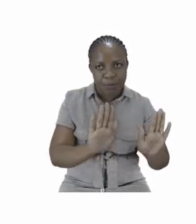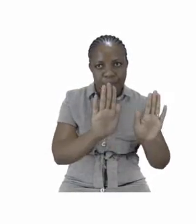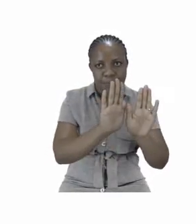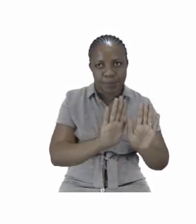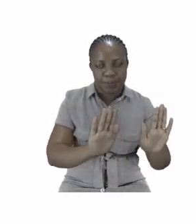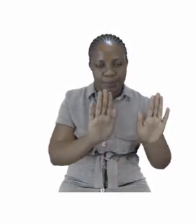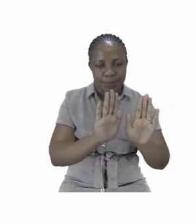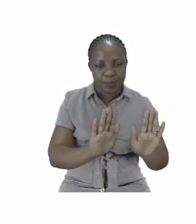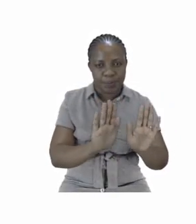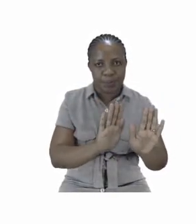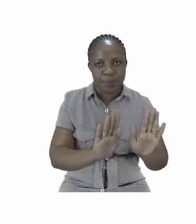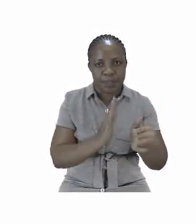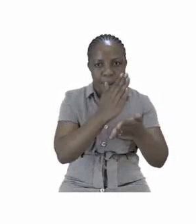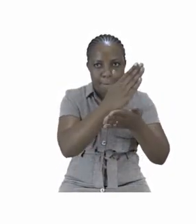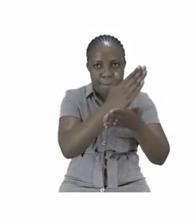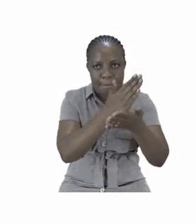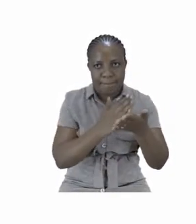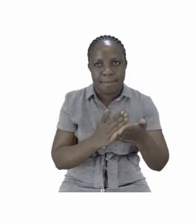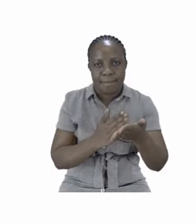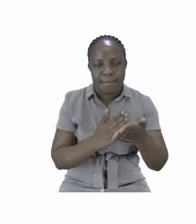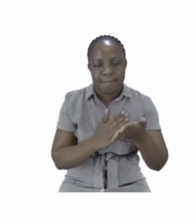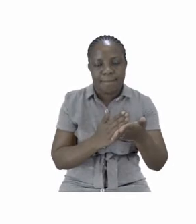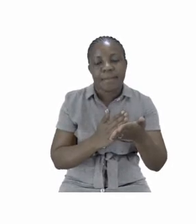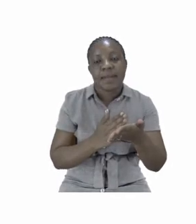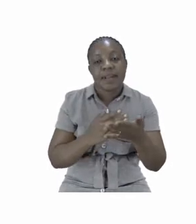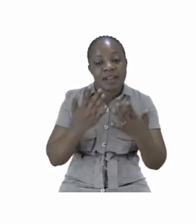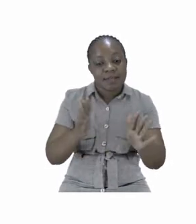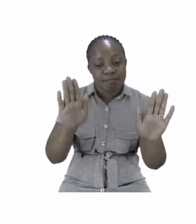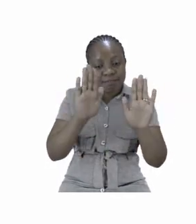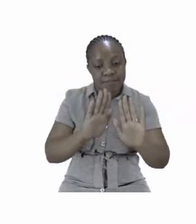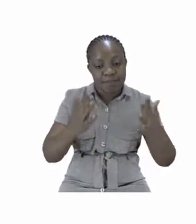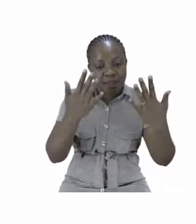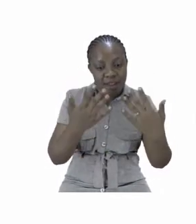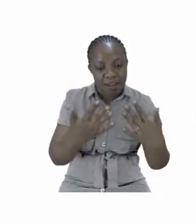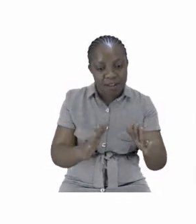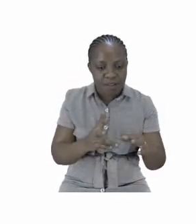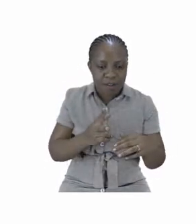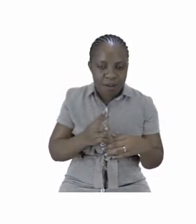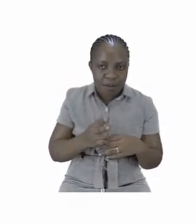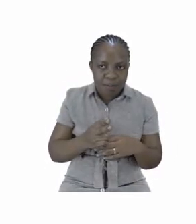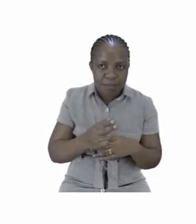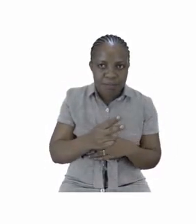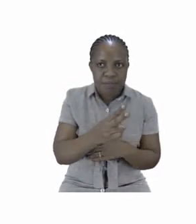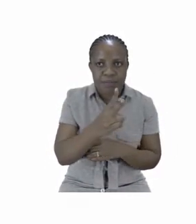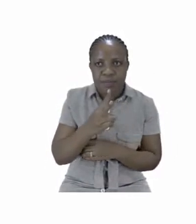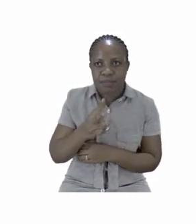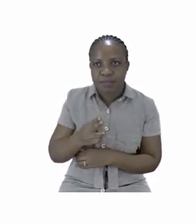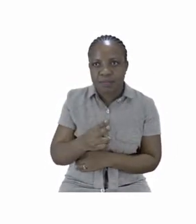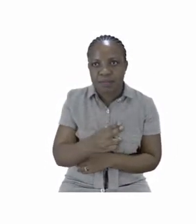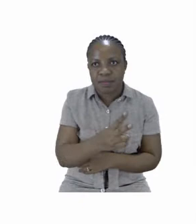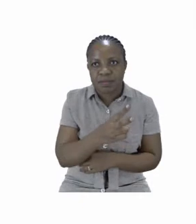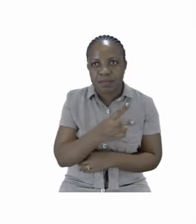done, we are going to cut them out and make a puzzle with the body